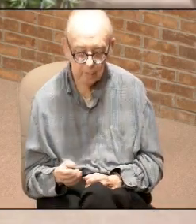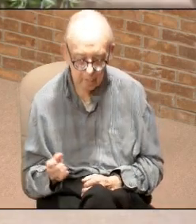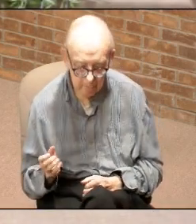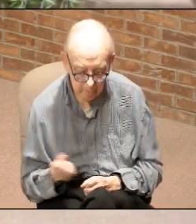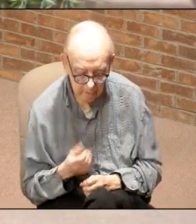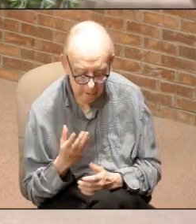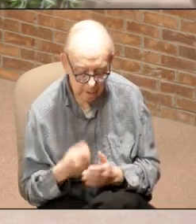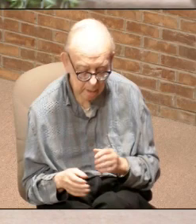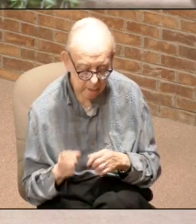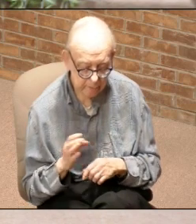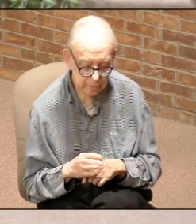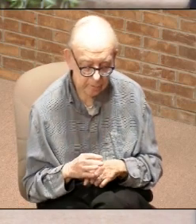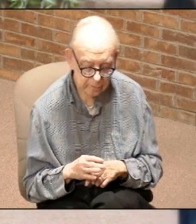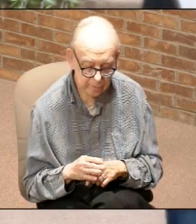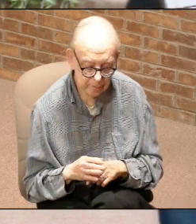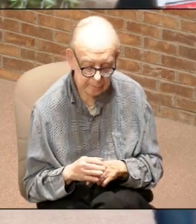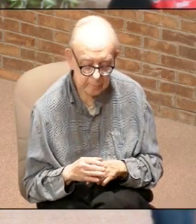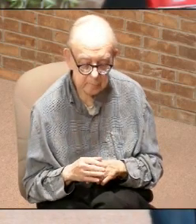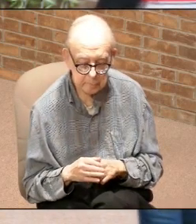got out of church